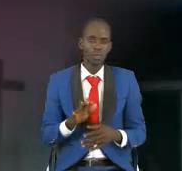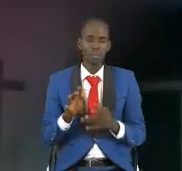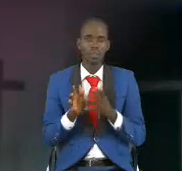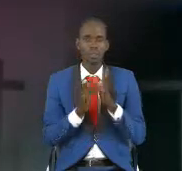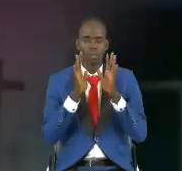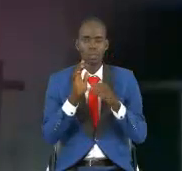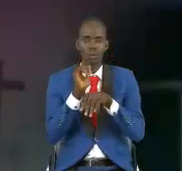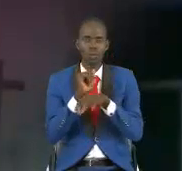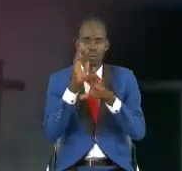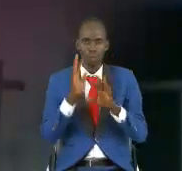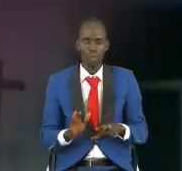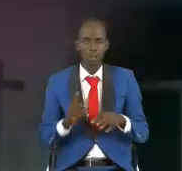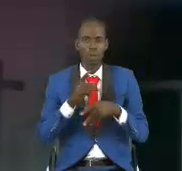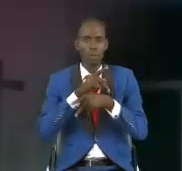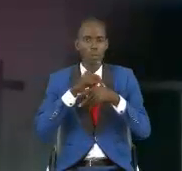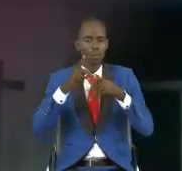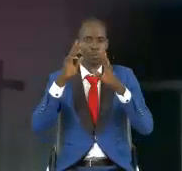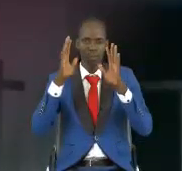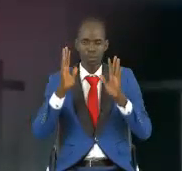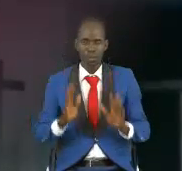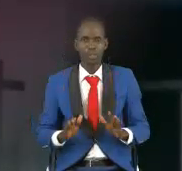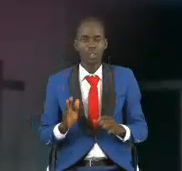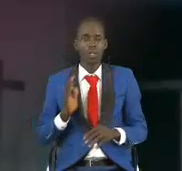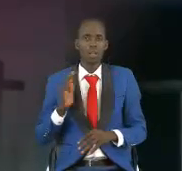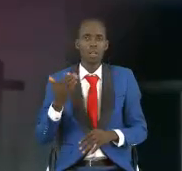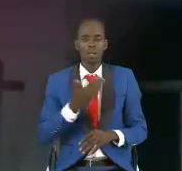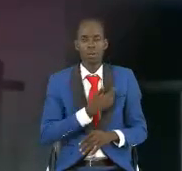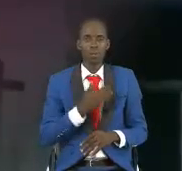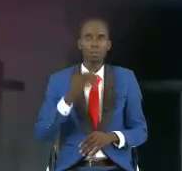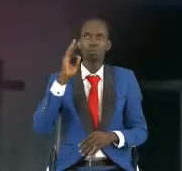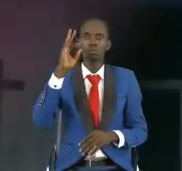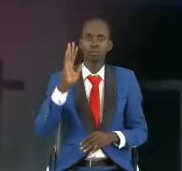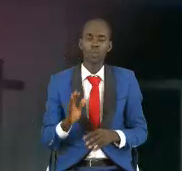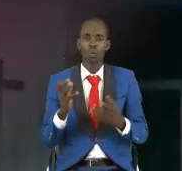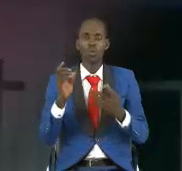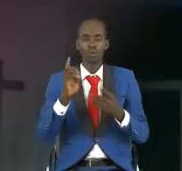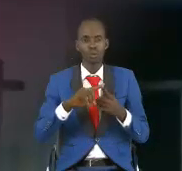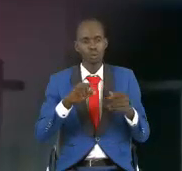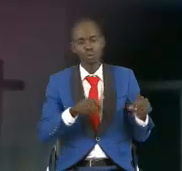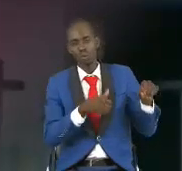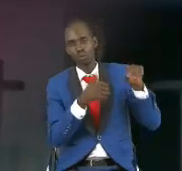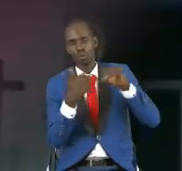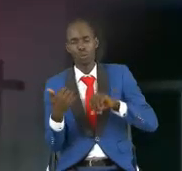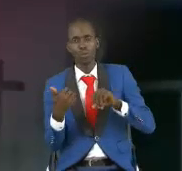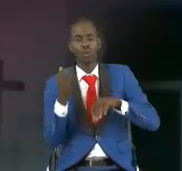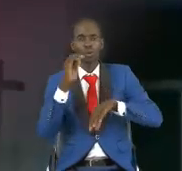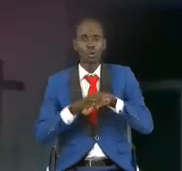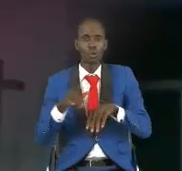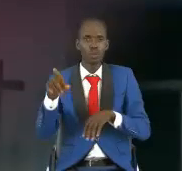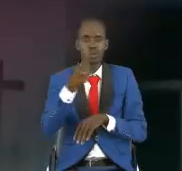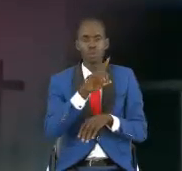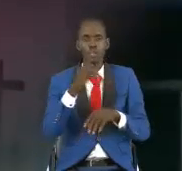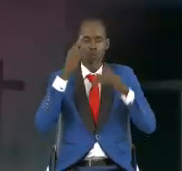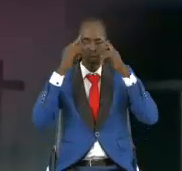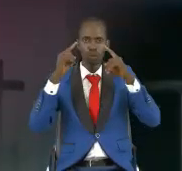profession, our pastor wants to pour in success principles to your life. And